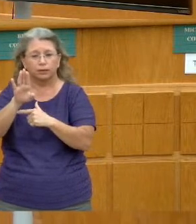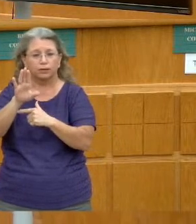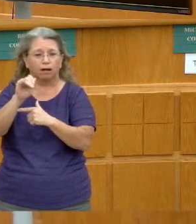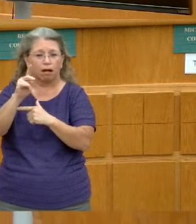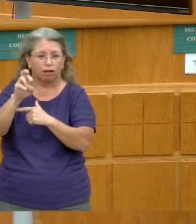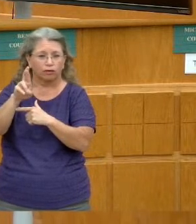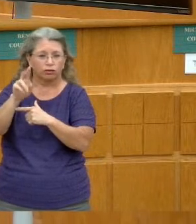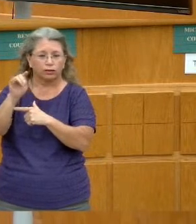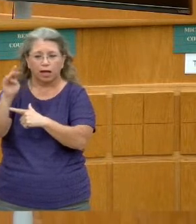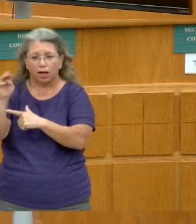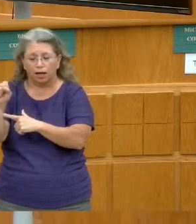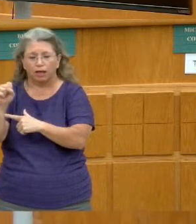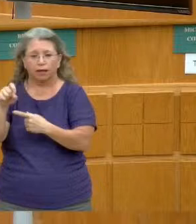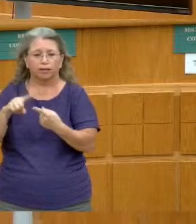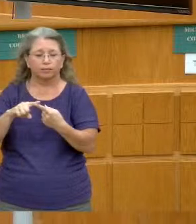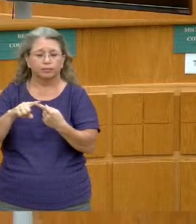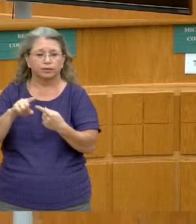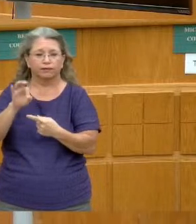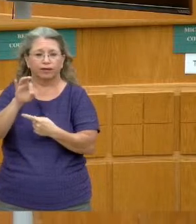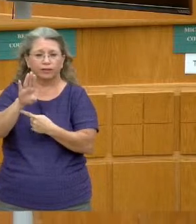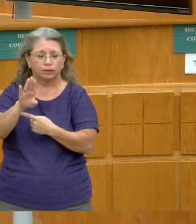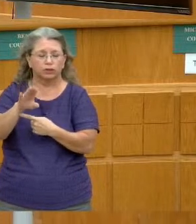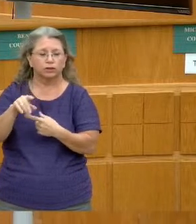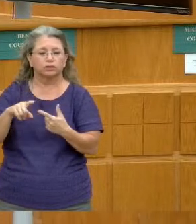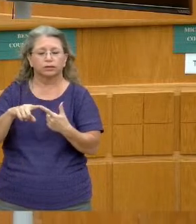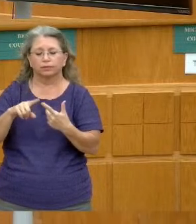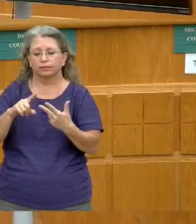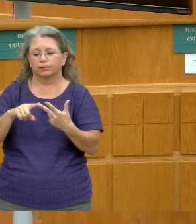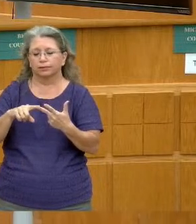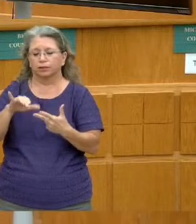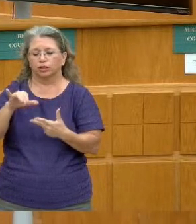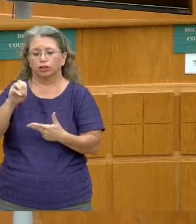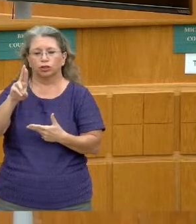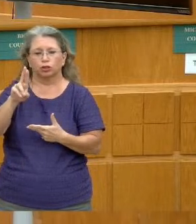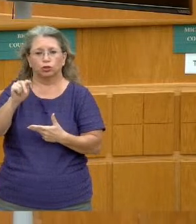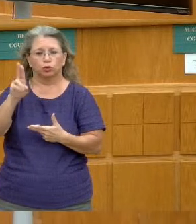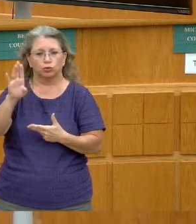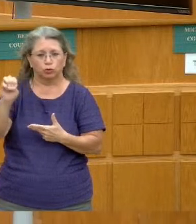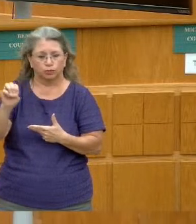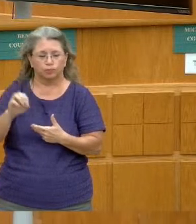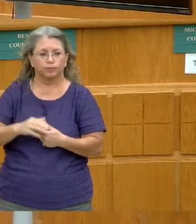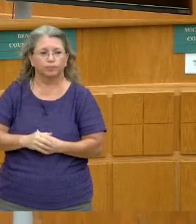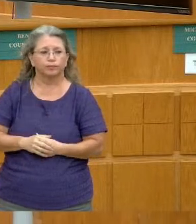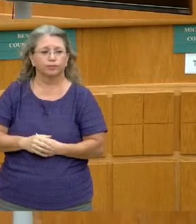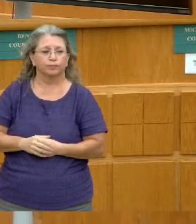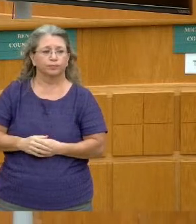Times, our own Facebook channel, and our YouTube as well.